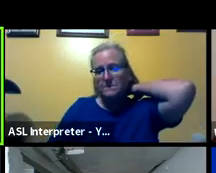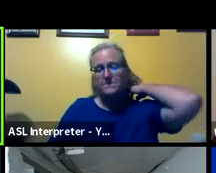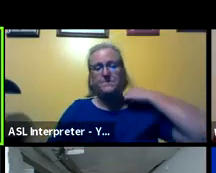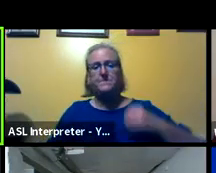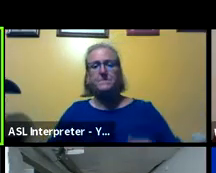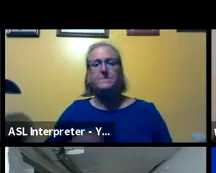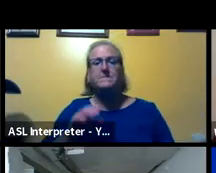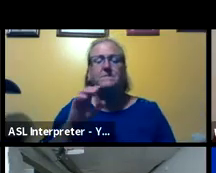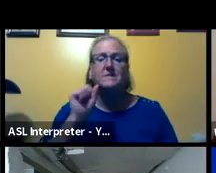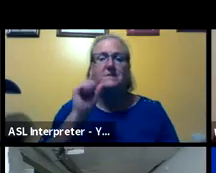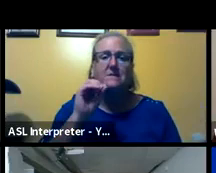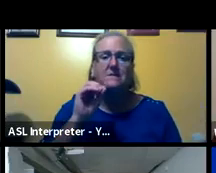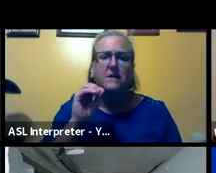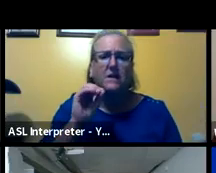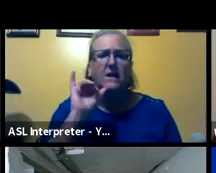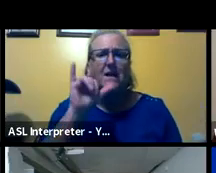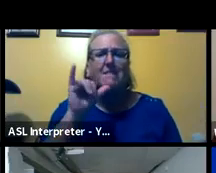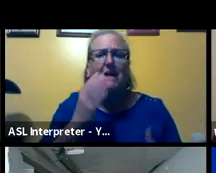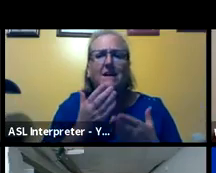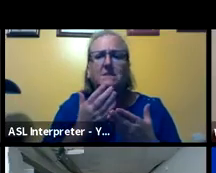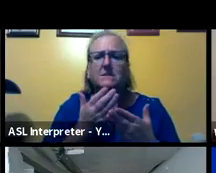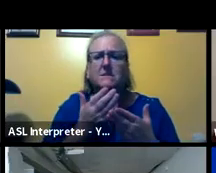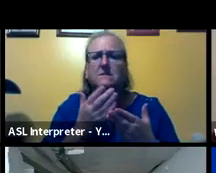seems similar to something that businesses might have